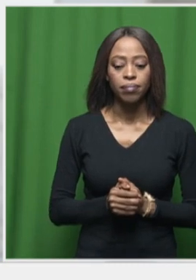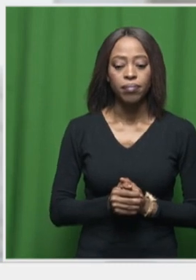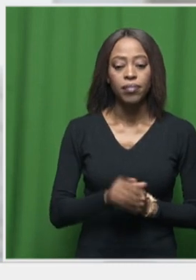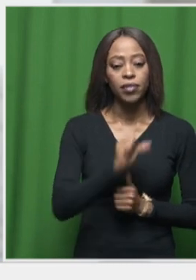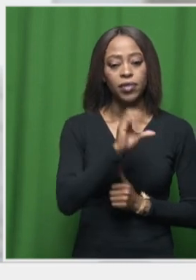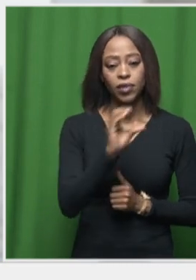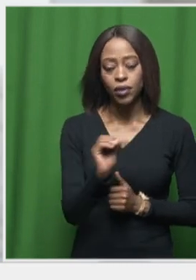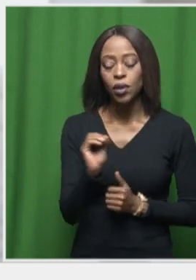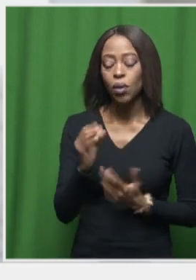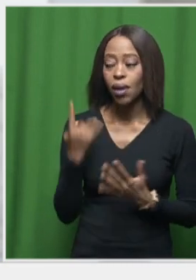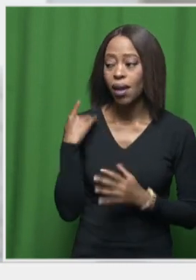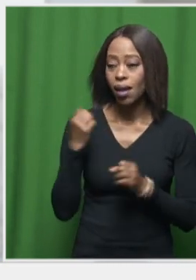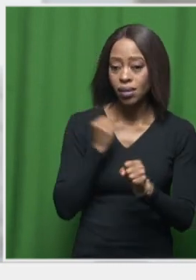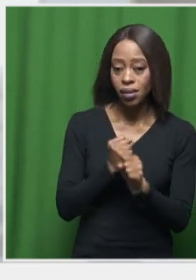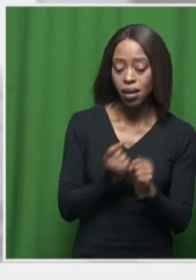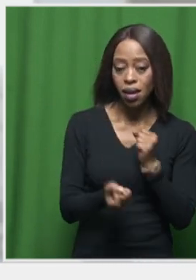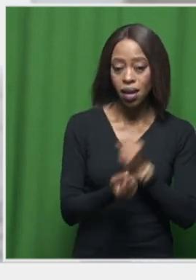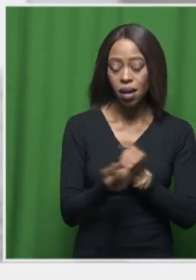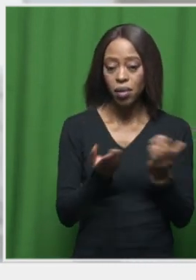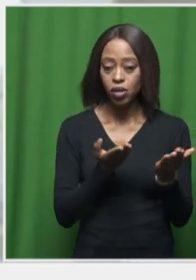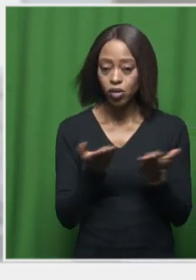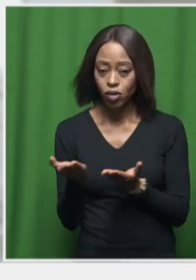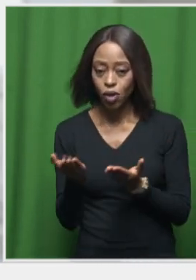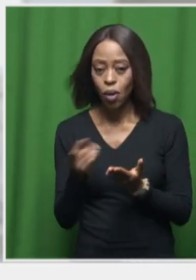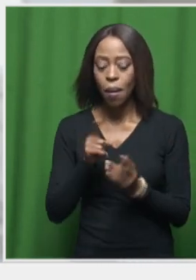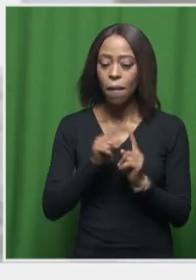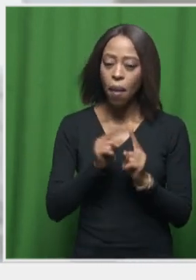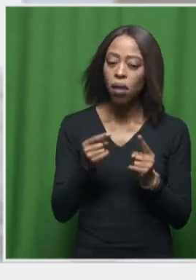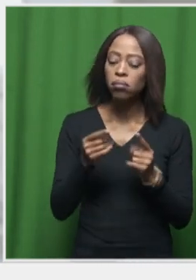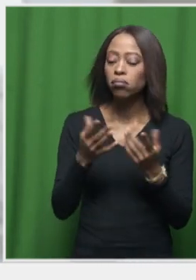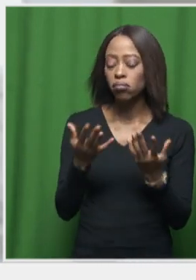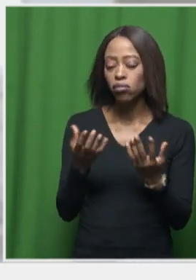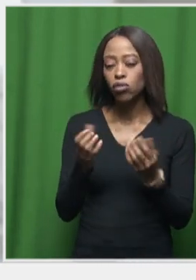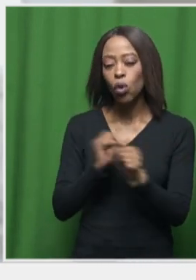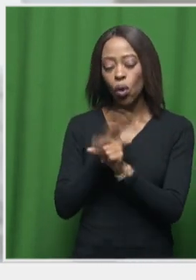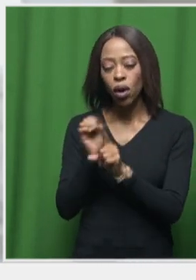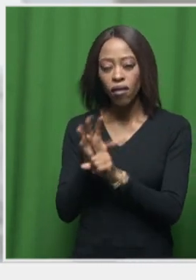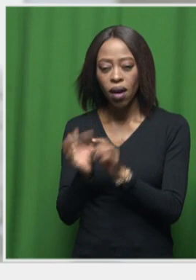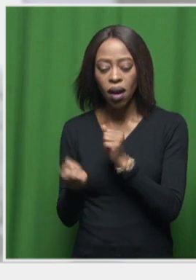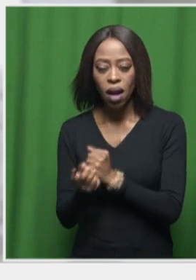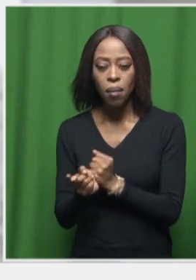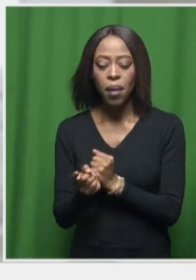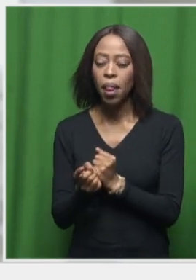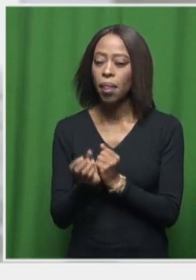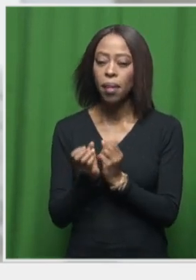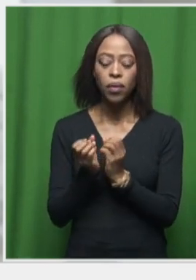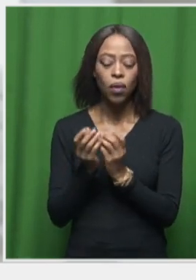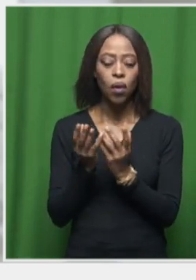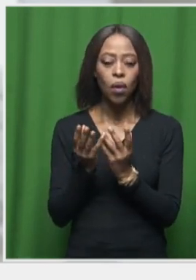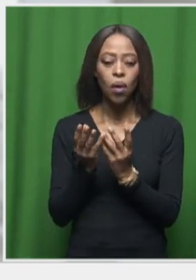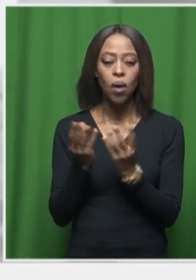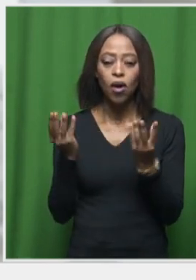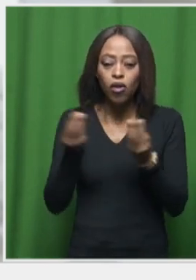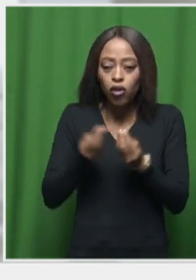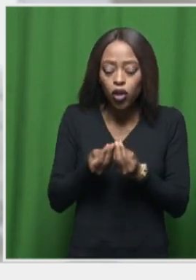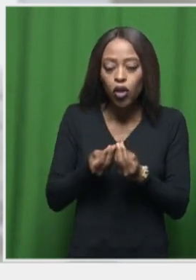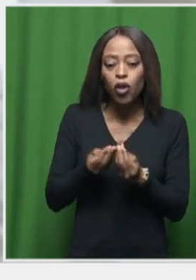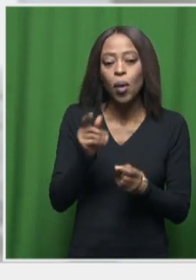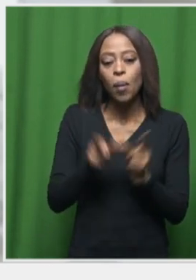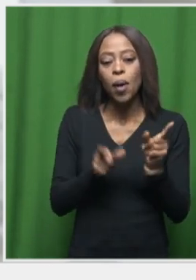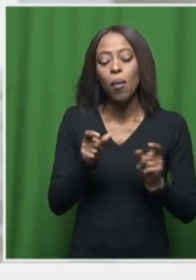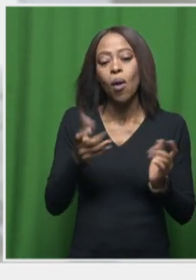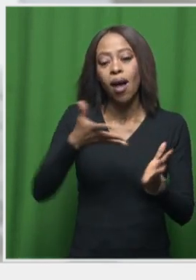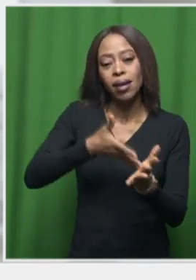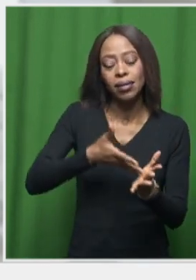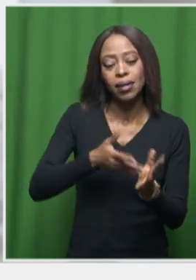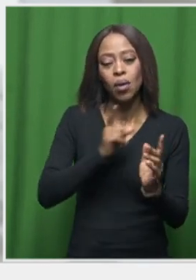that has been the case last year. Of course, it was during COVID, so we had a lesser number of members attending. We had to observe